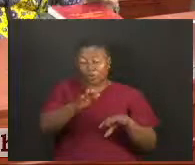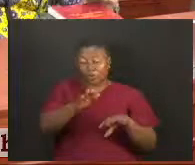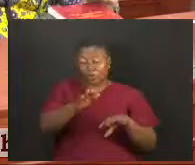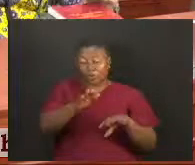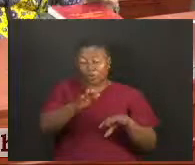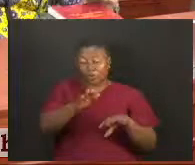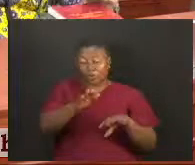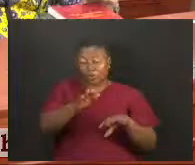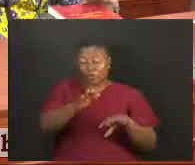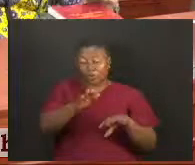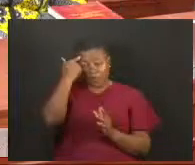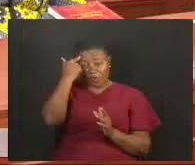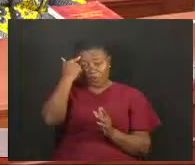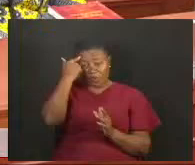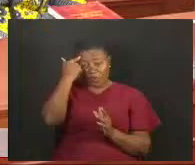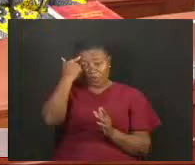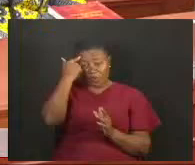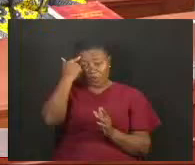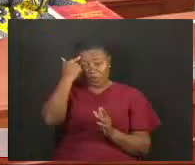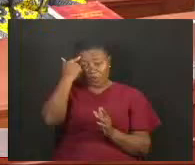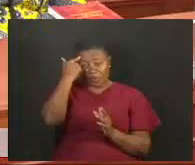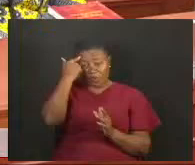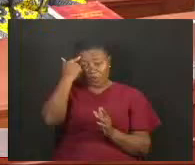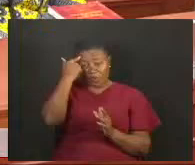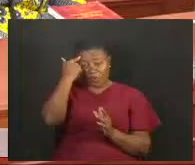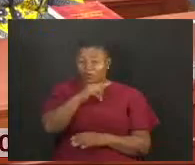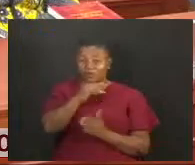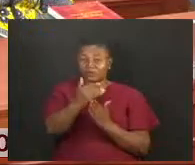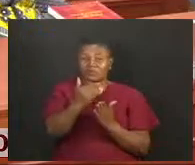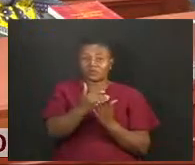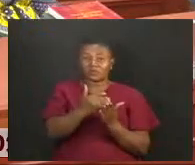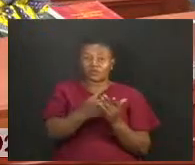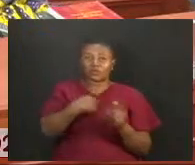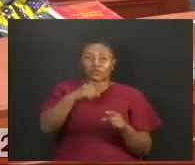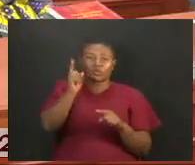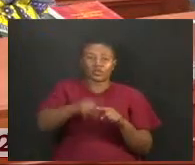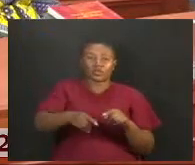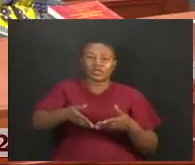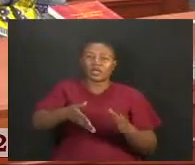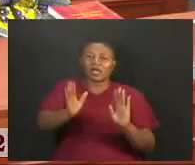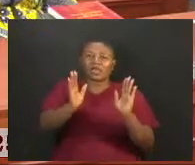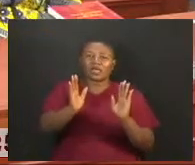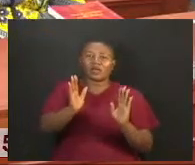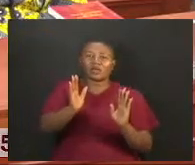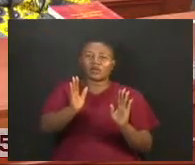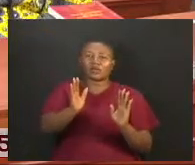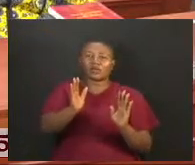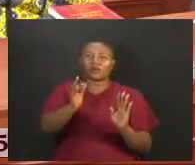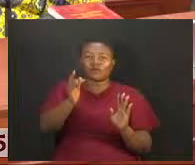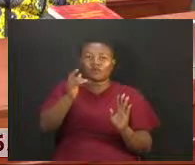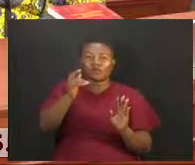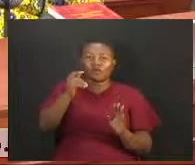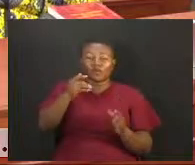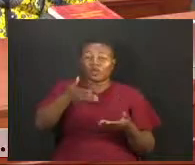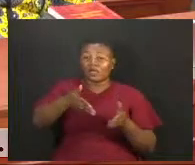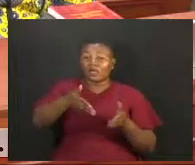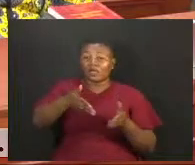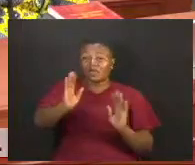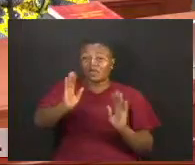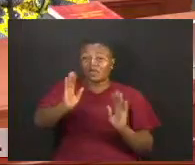budget, we cannot allow it to get onto the shelves for Ghanaians to think that there is any hope. Mr.